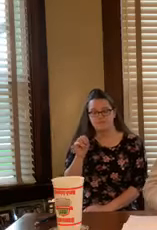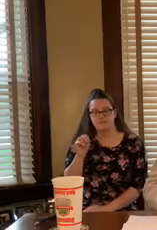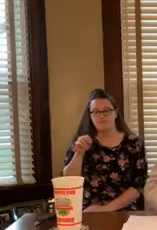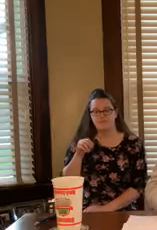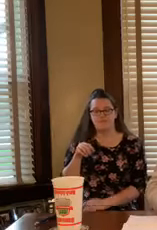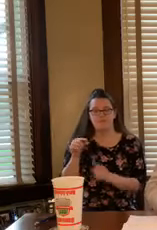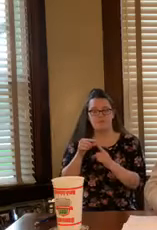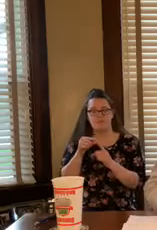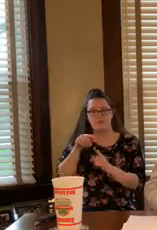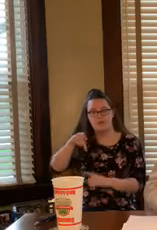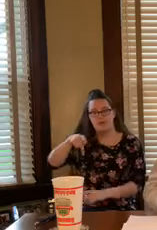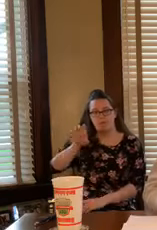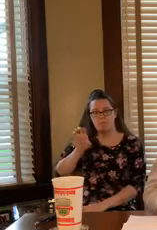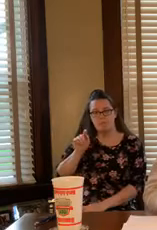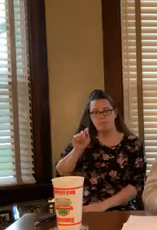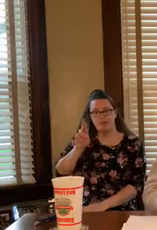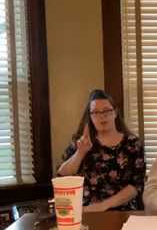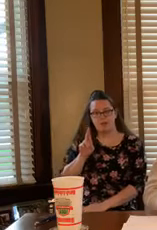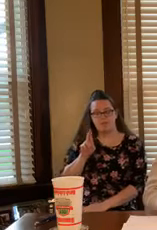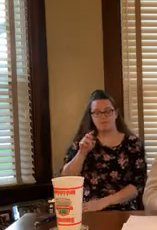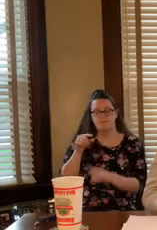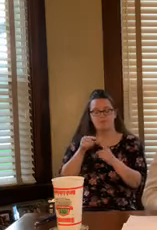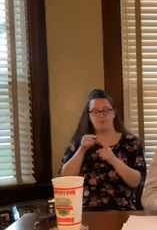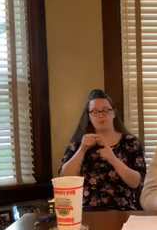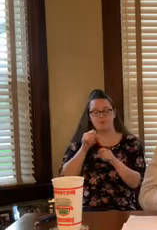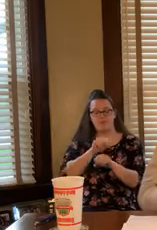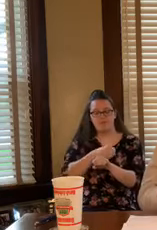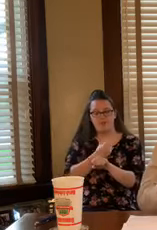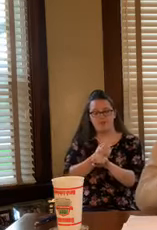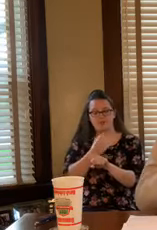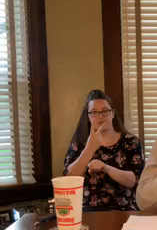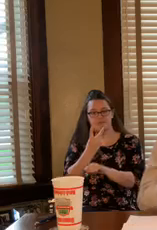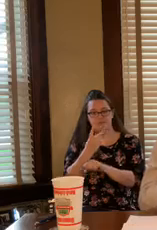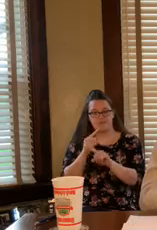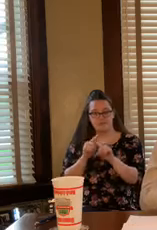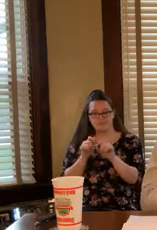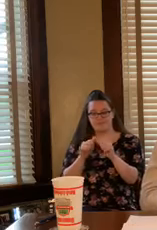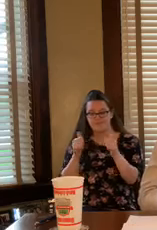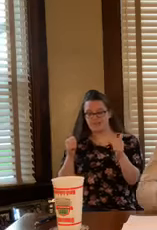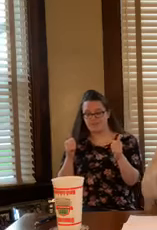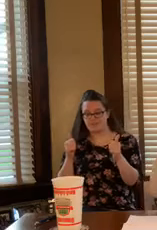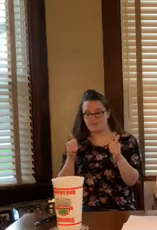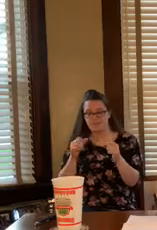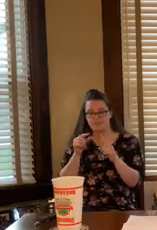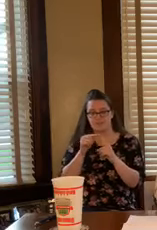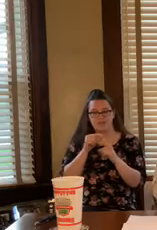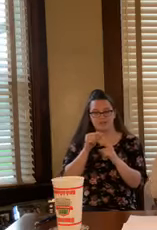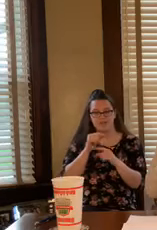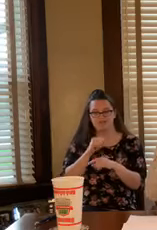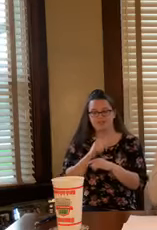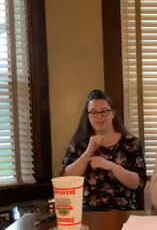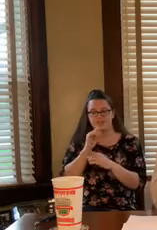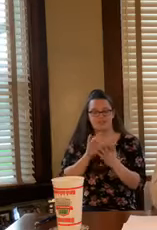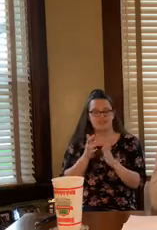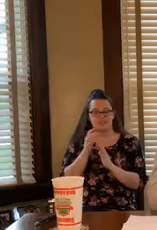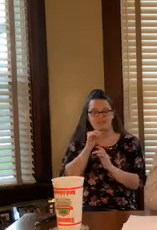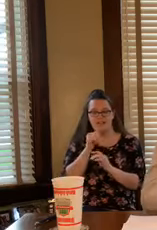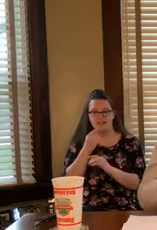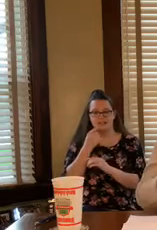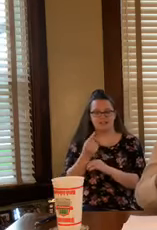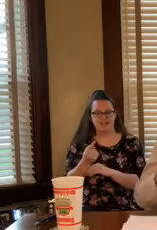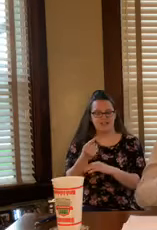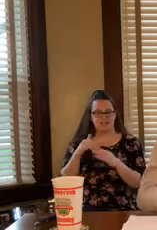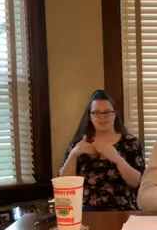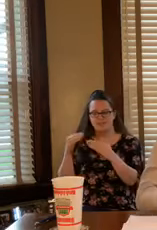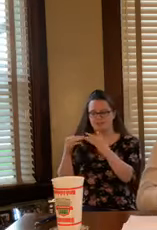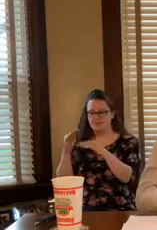two separate words. Jesus is not saying that he's going to build his church upon Peter. What Jesus is saying